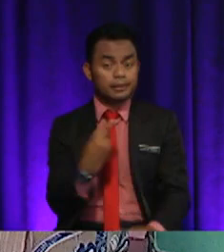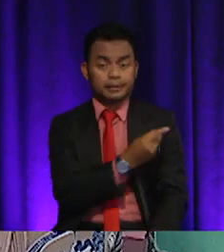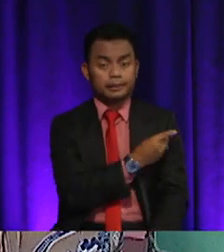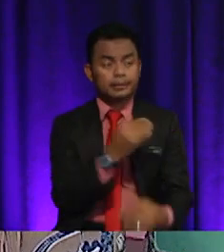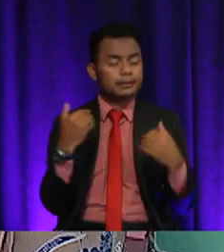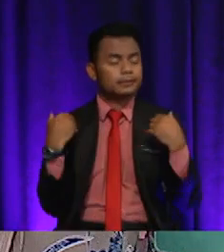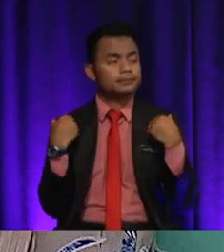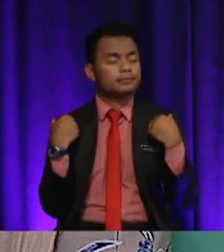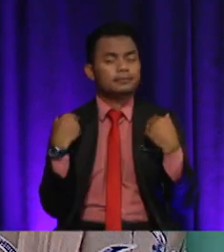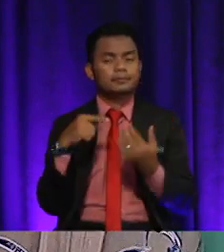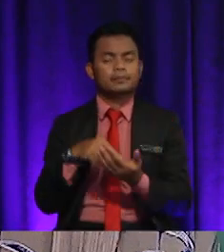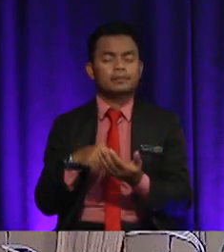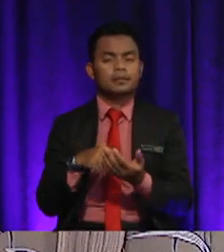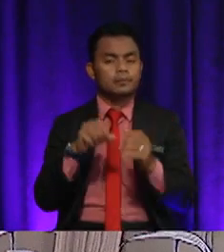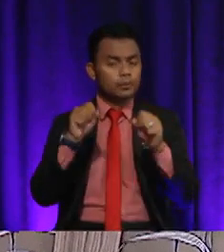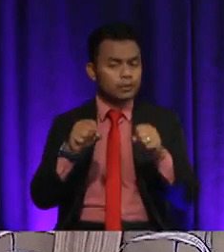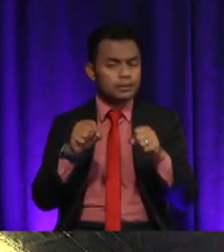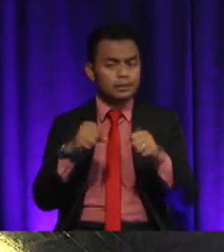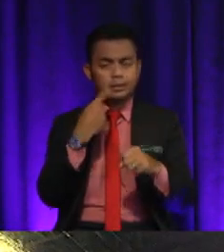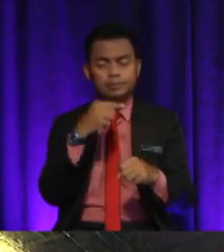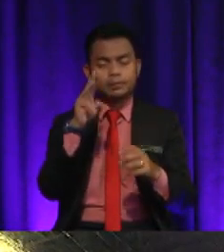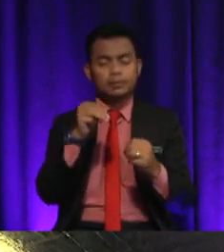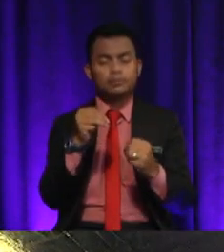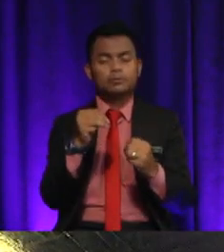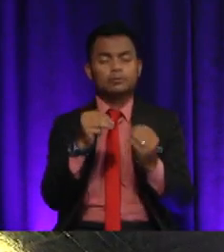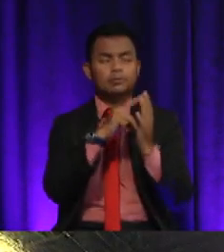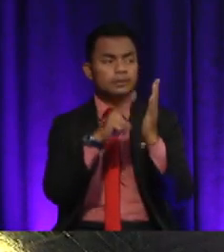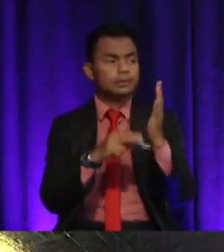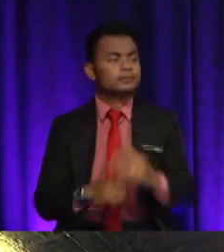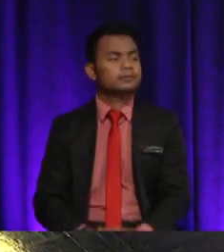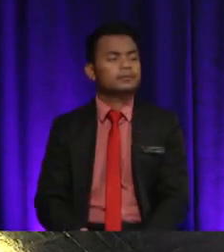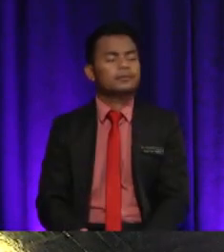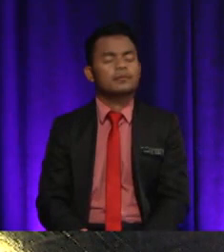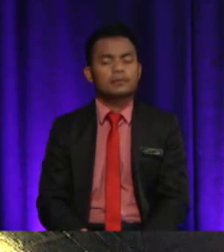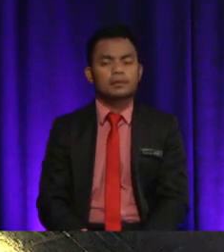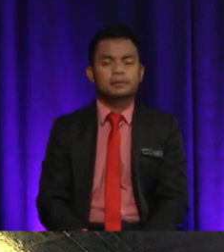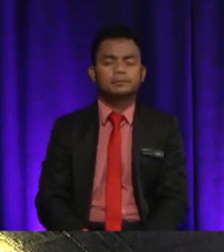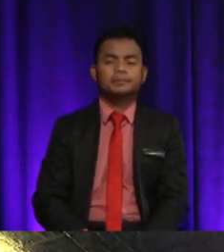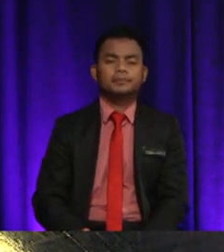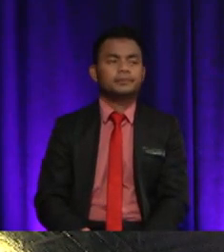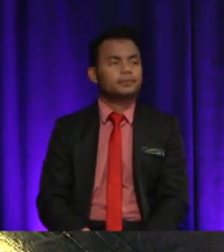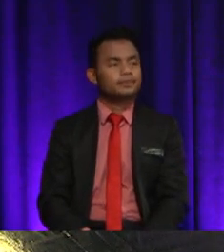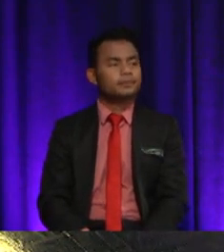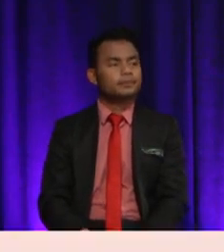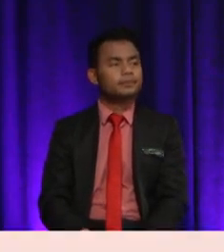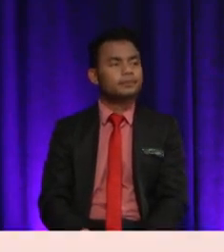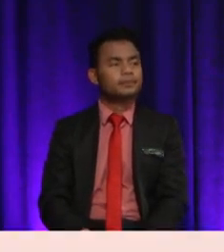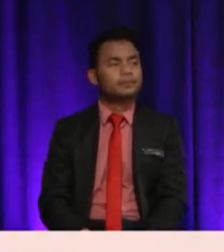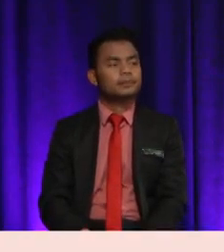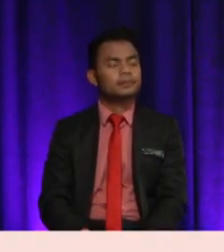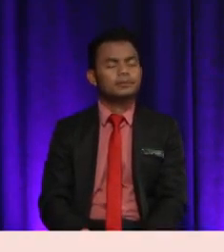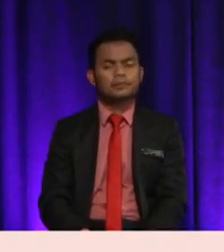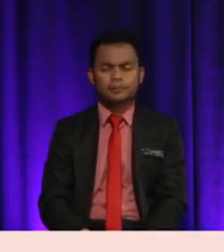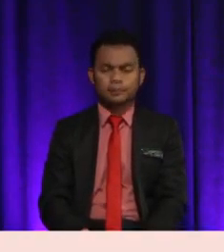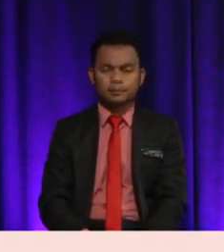get somebody to read this, please? Yes, teacher. Okay. In